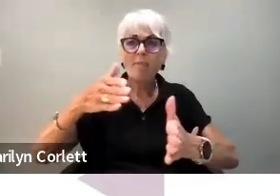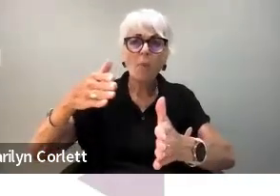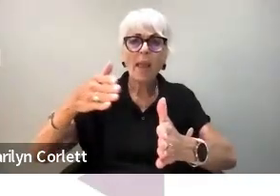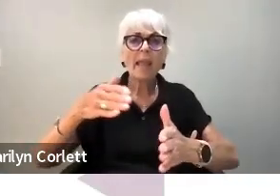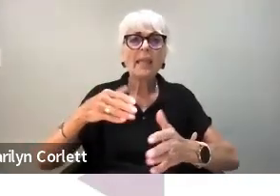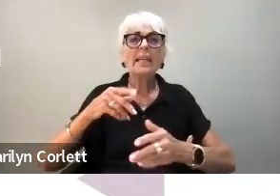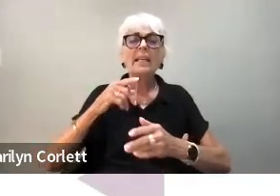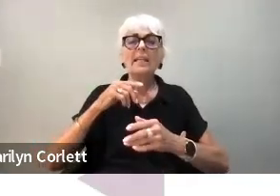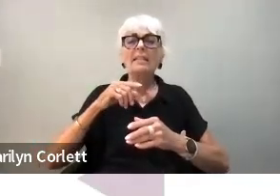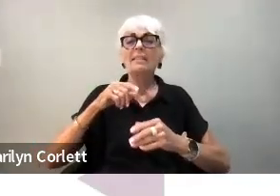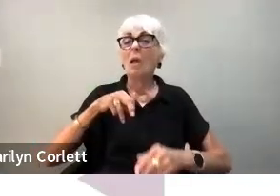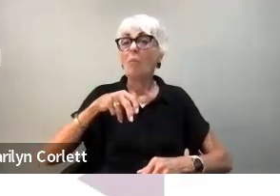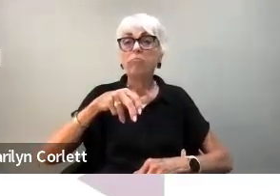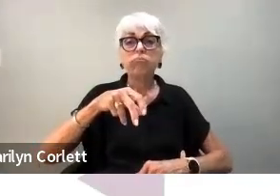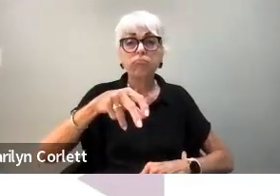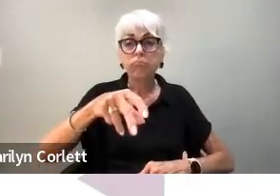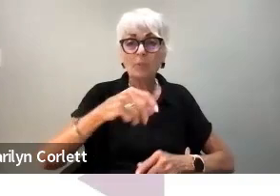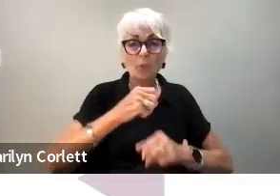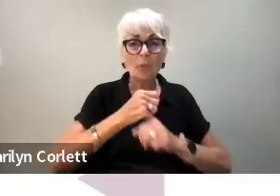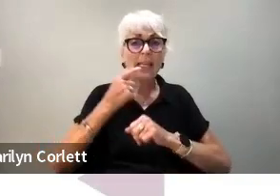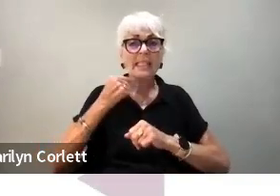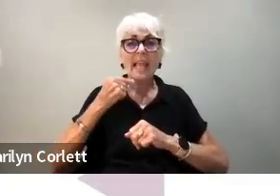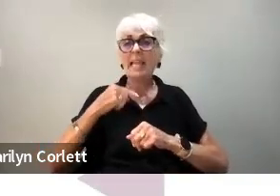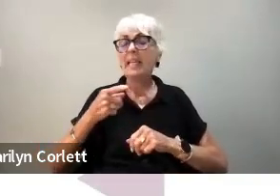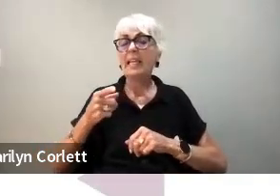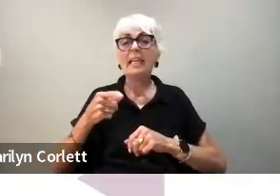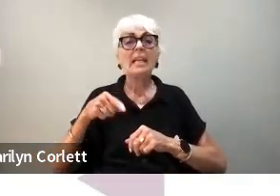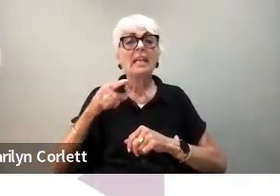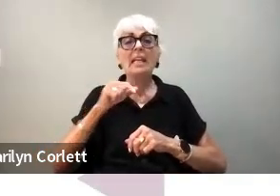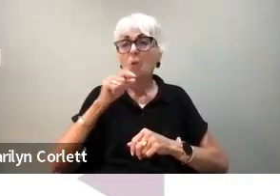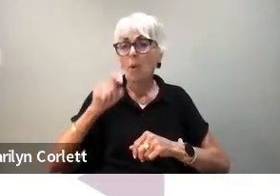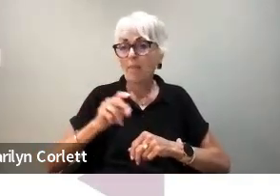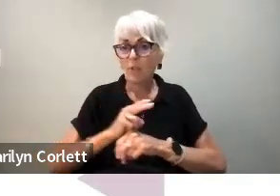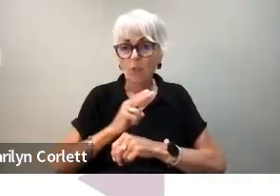get candy. No one has to use stairs.